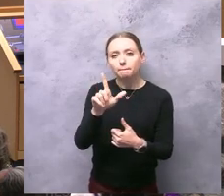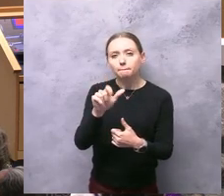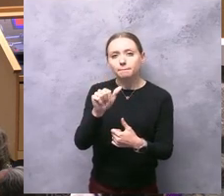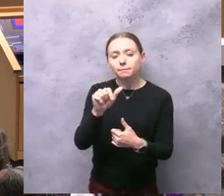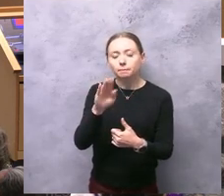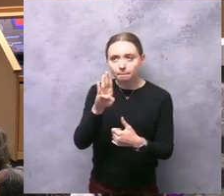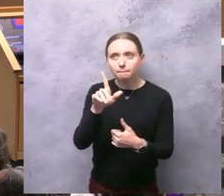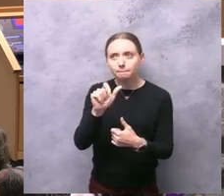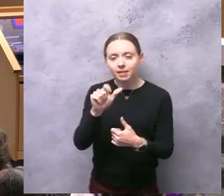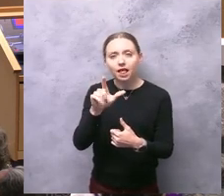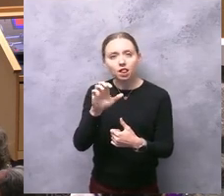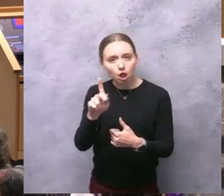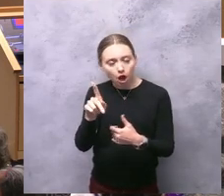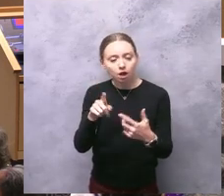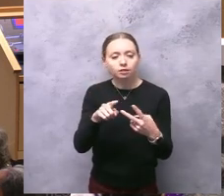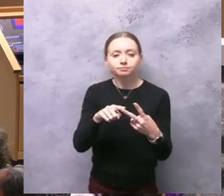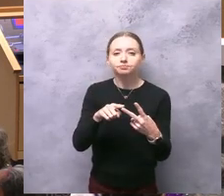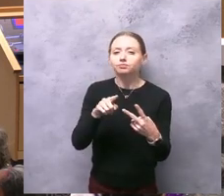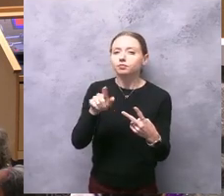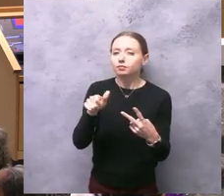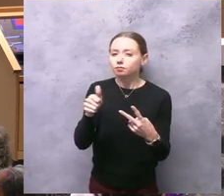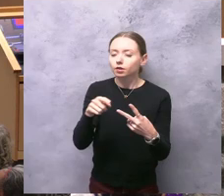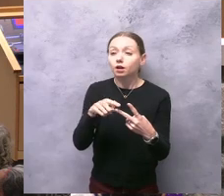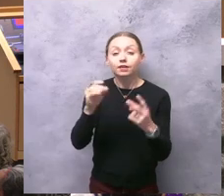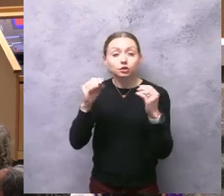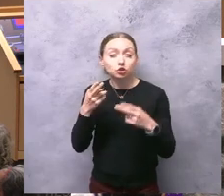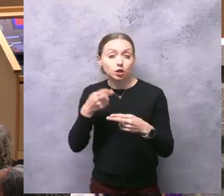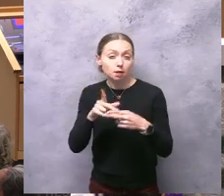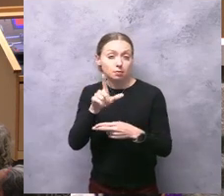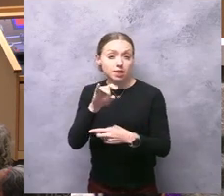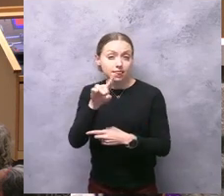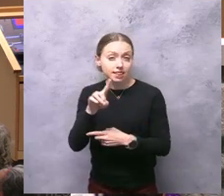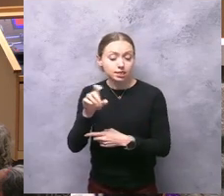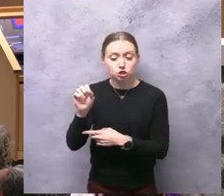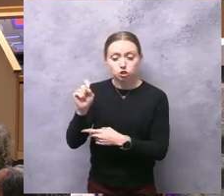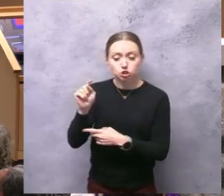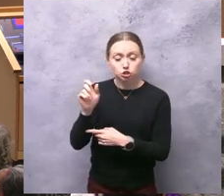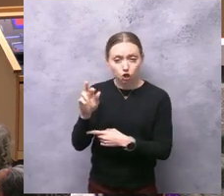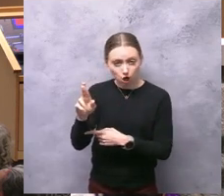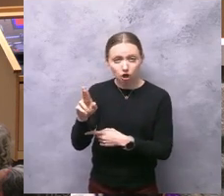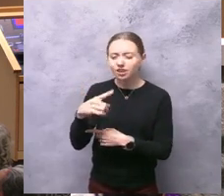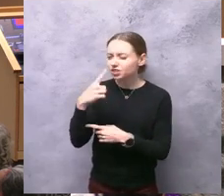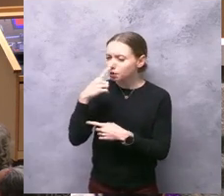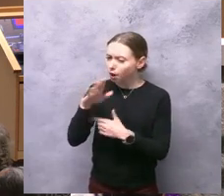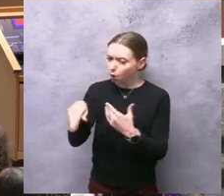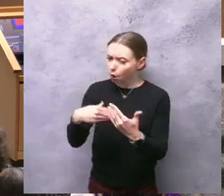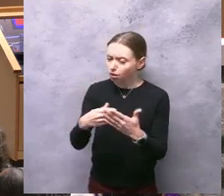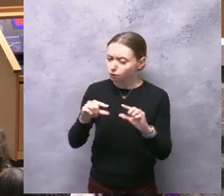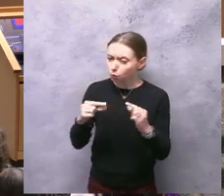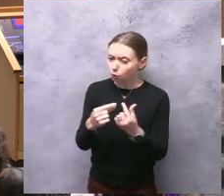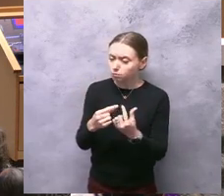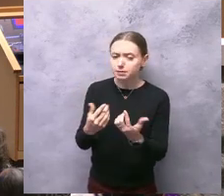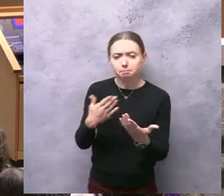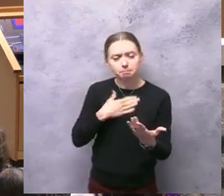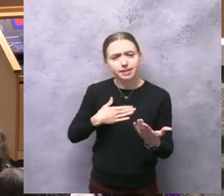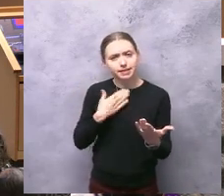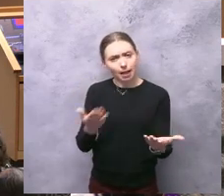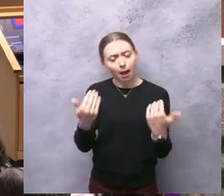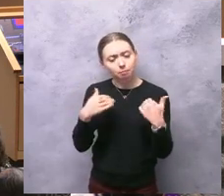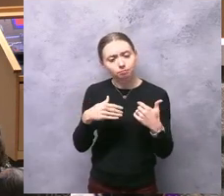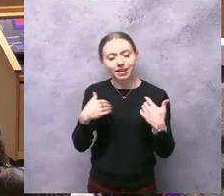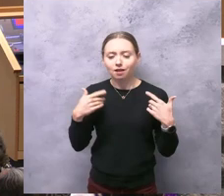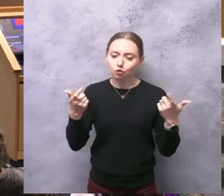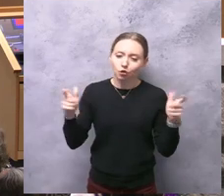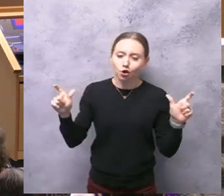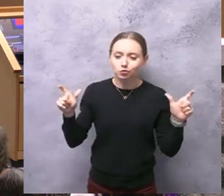is Dr. Liz Starr. Could we have all the groups come back up for a large group picture, please?